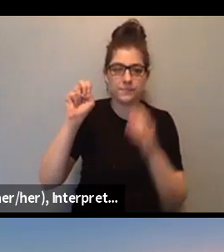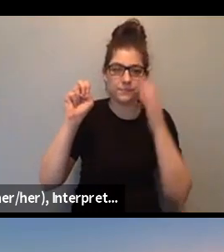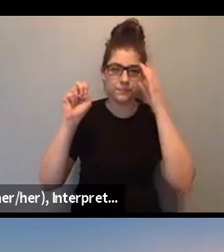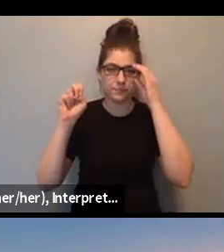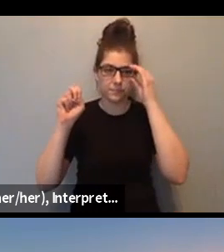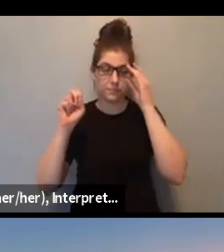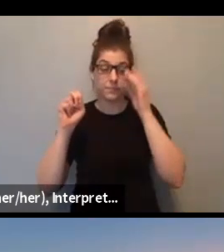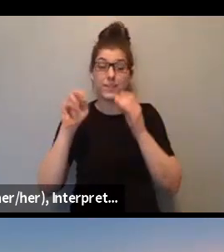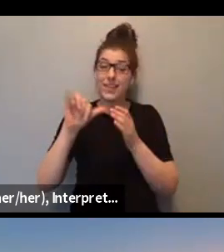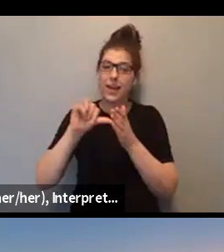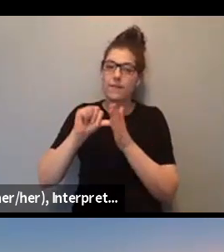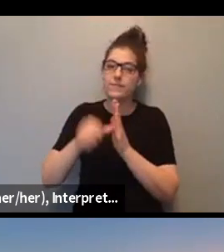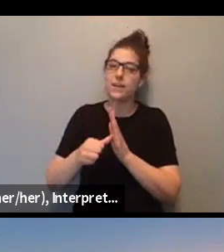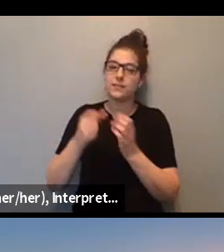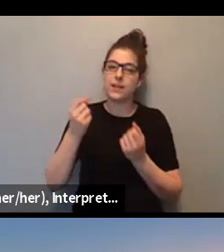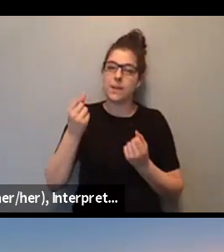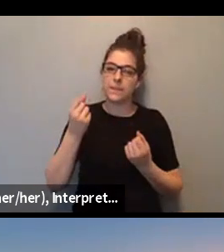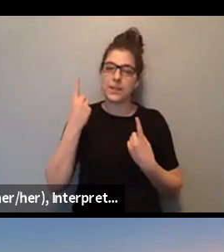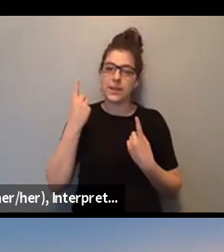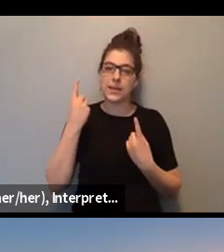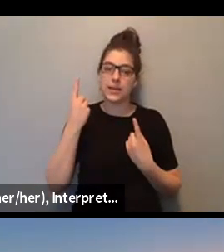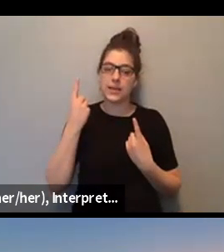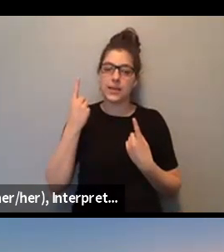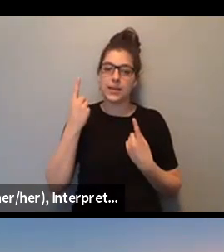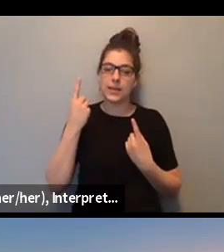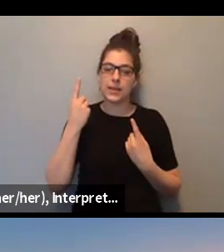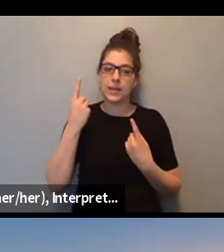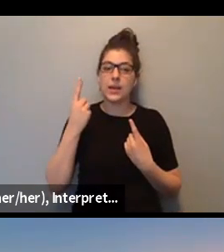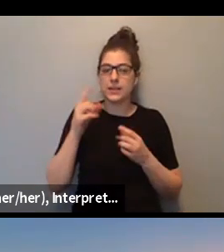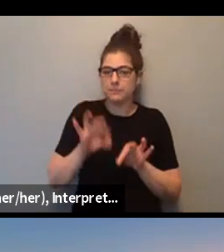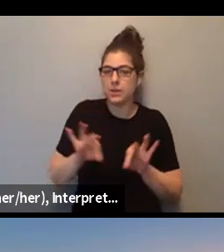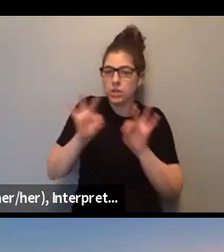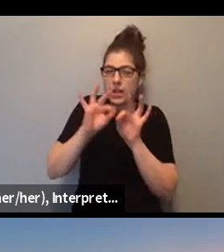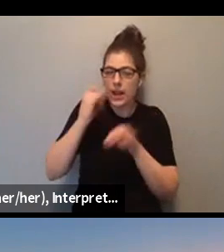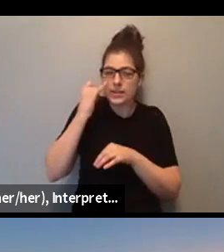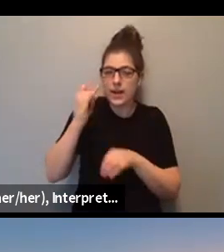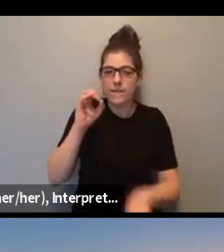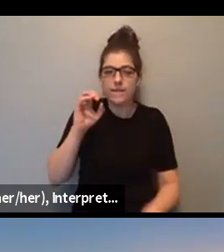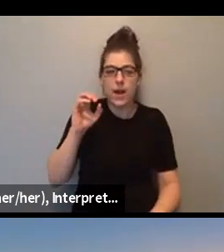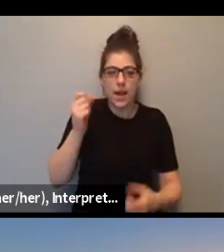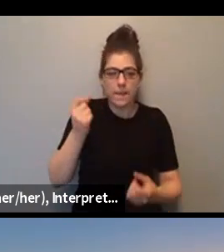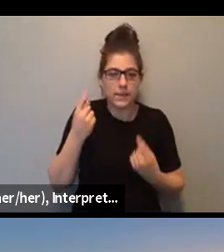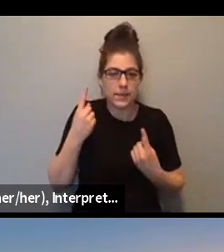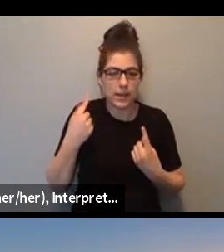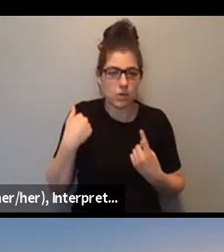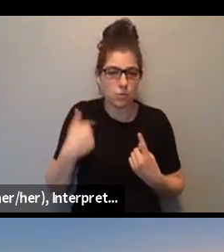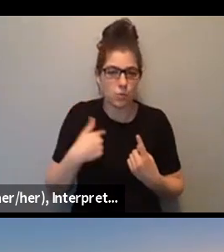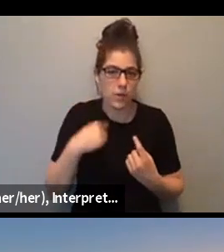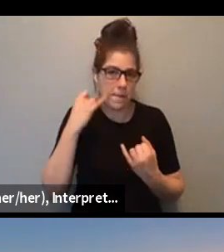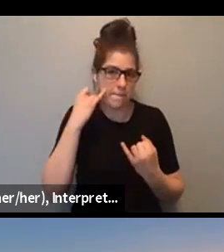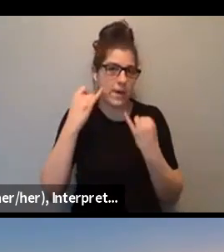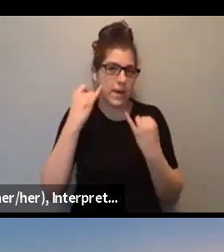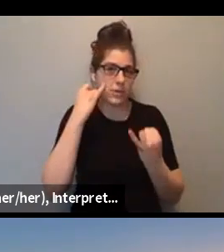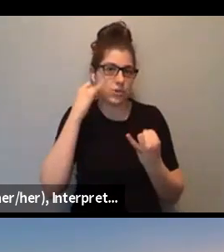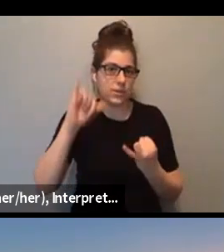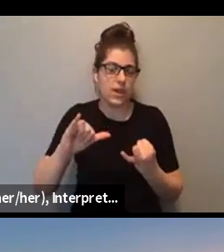empathy as we imagine that not everyone is able to be reimbursed at the end. You know, I appreciate your creative